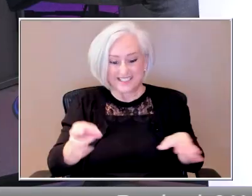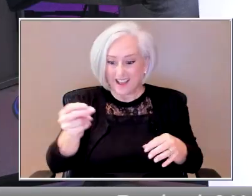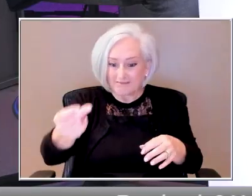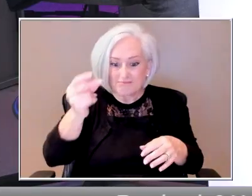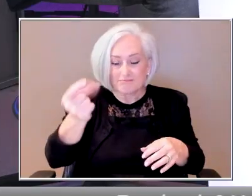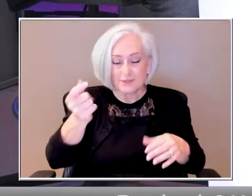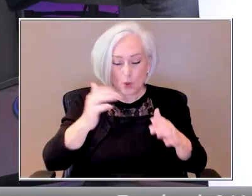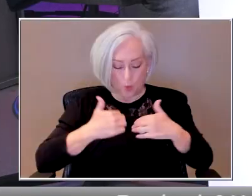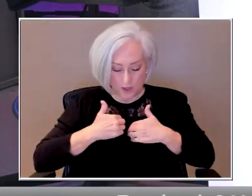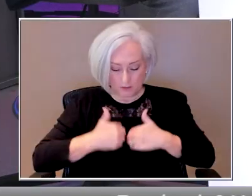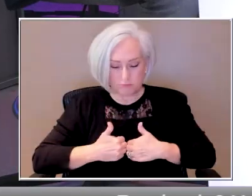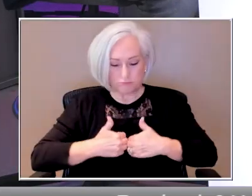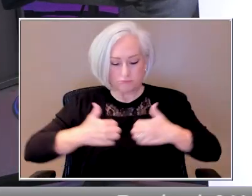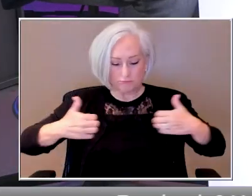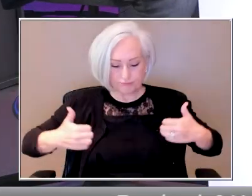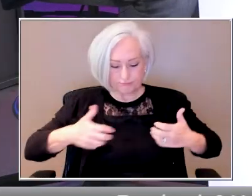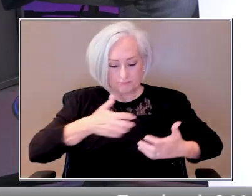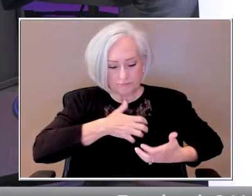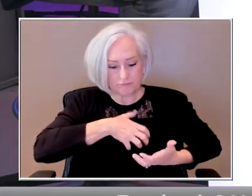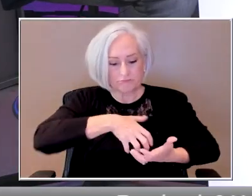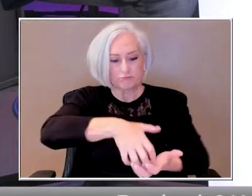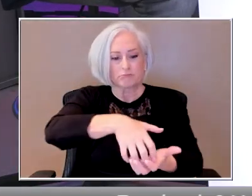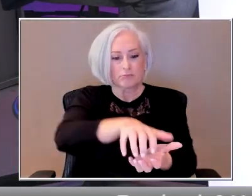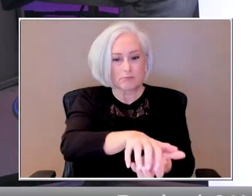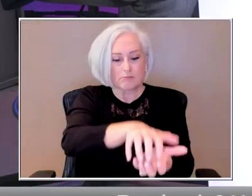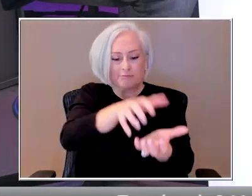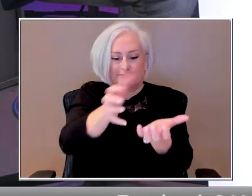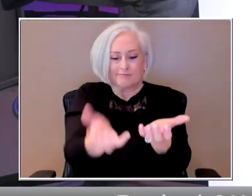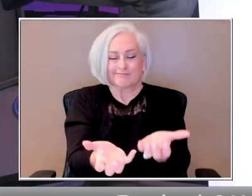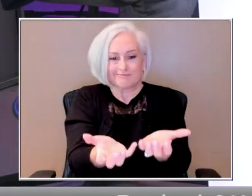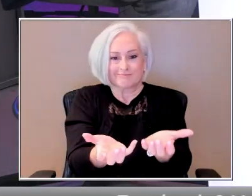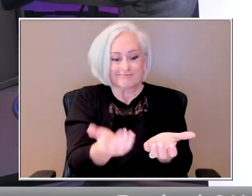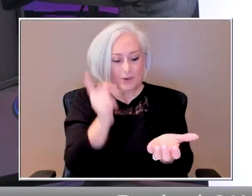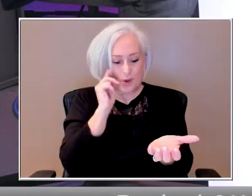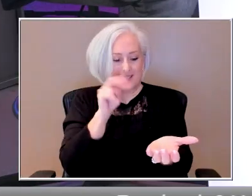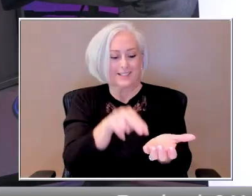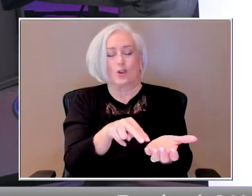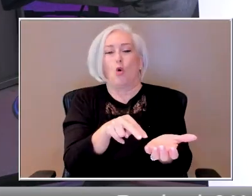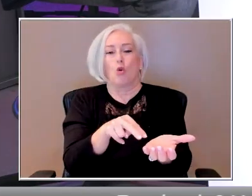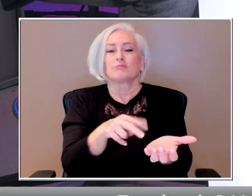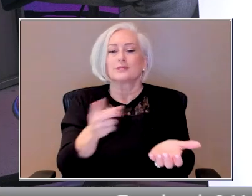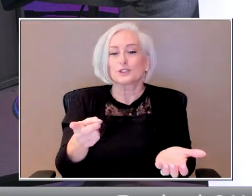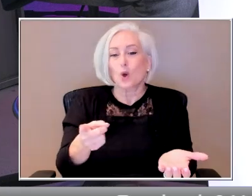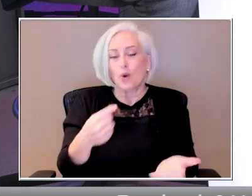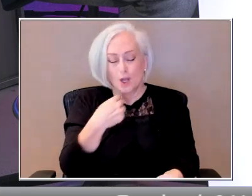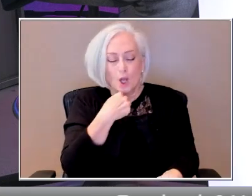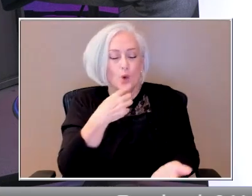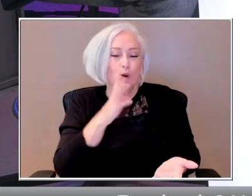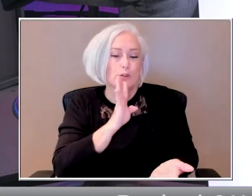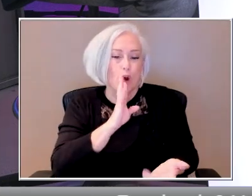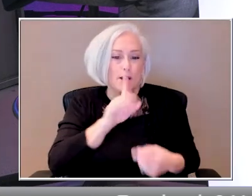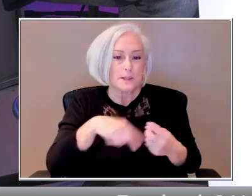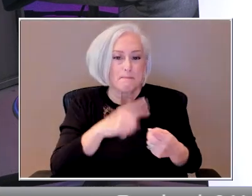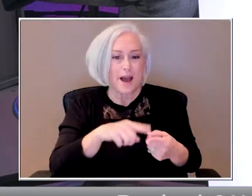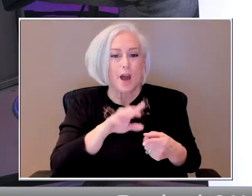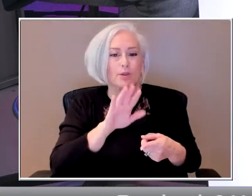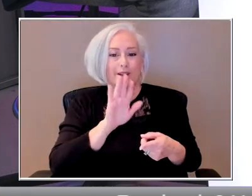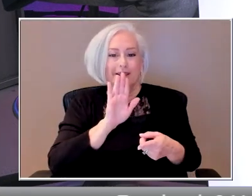We had talked What a about great team our you contingency plan, and obviously I need to know Luke's preference for a valve before he goes into